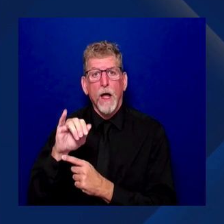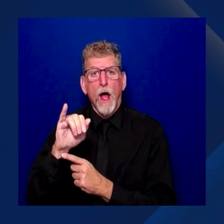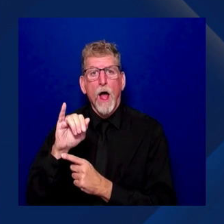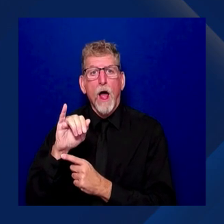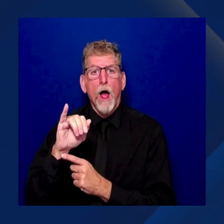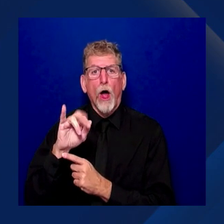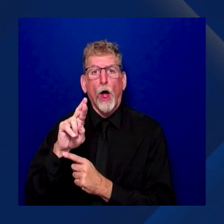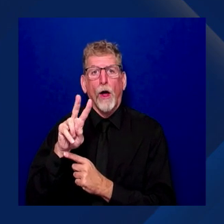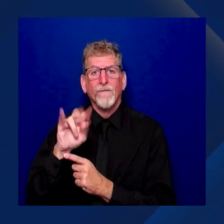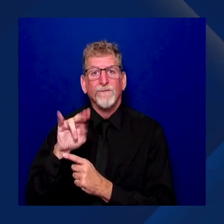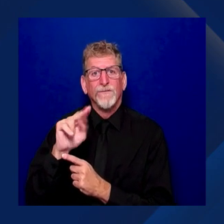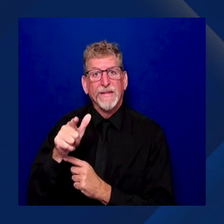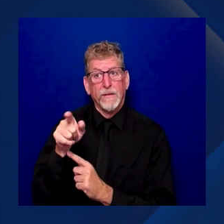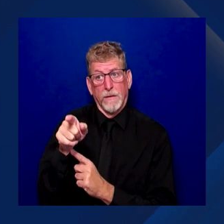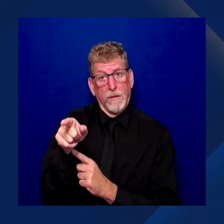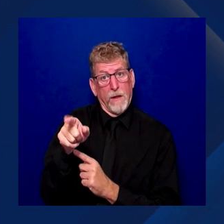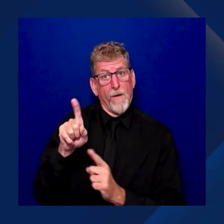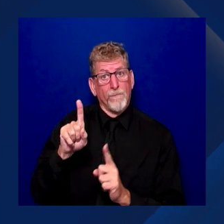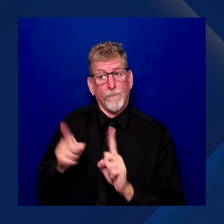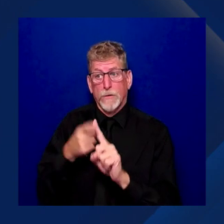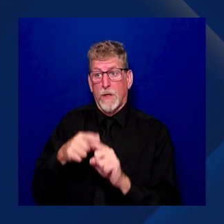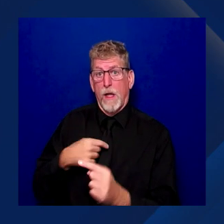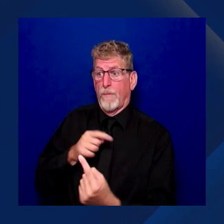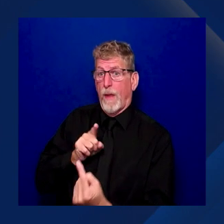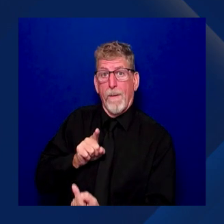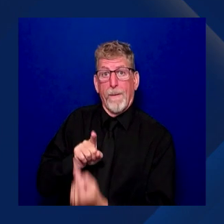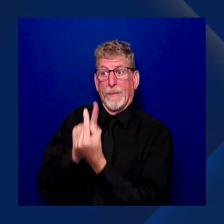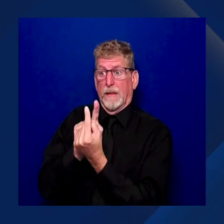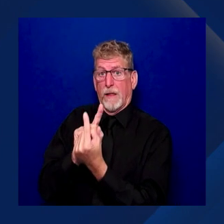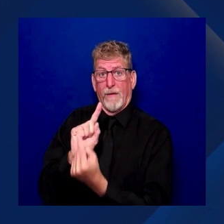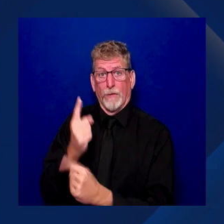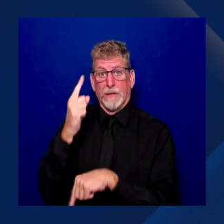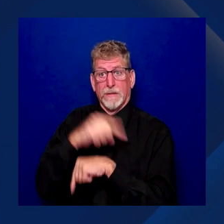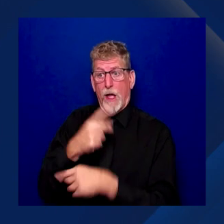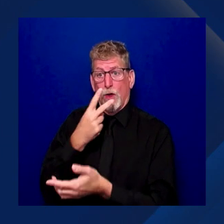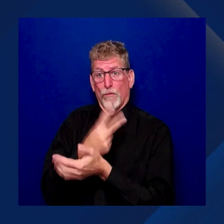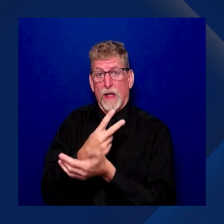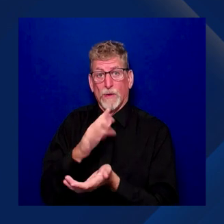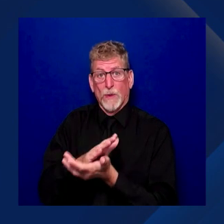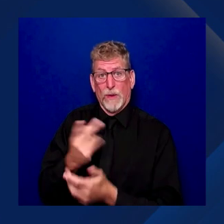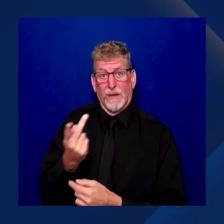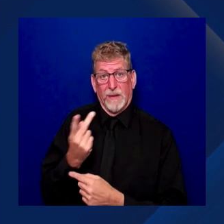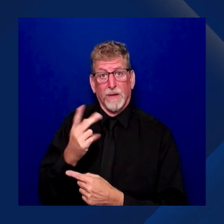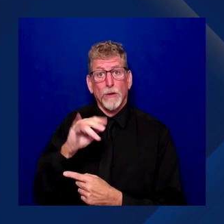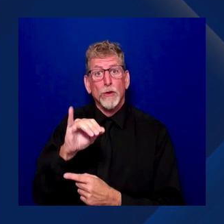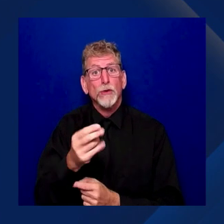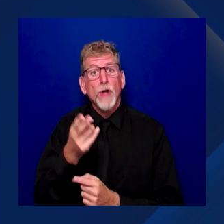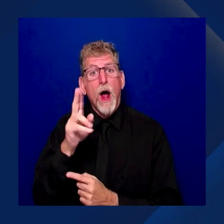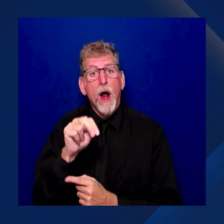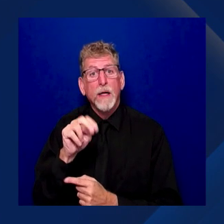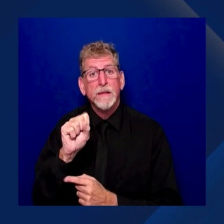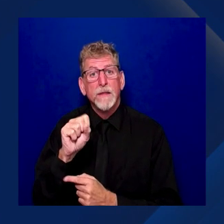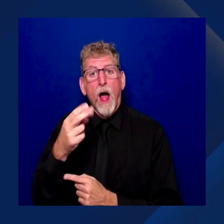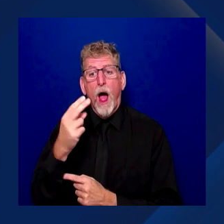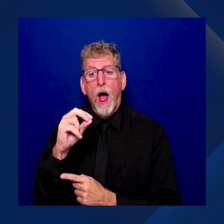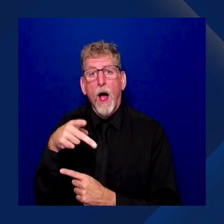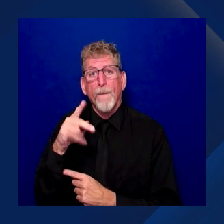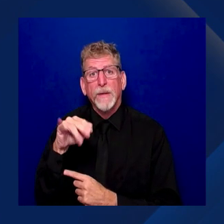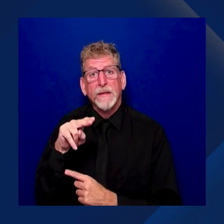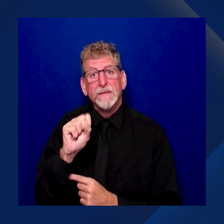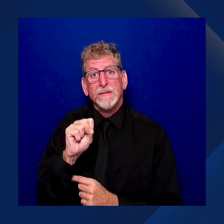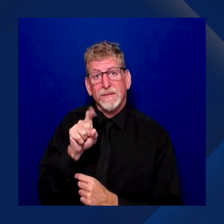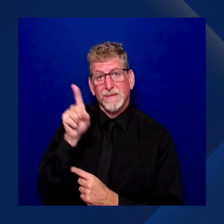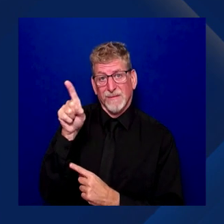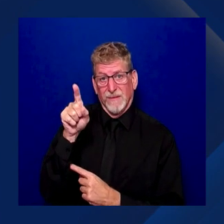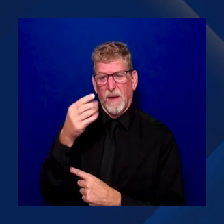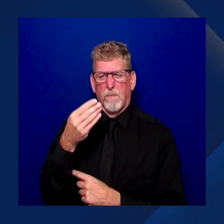school at Johns Hopkins University in our Master's in Public Health program. She was smart, she already had two PhDs,